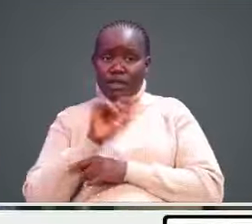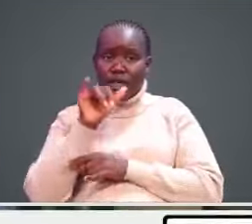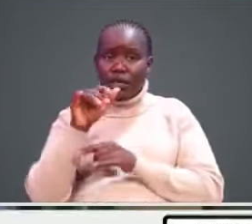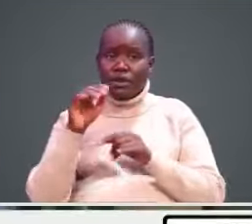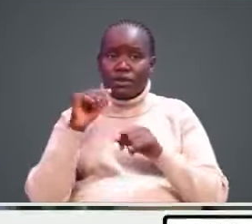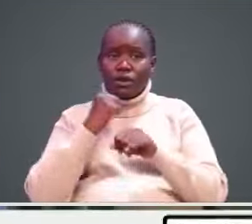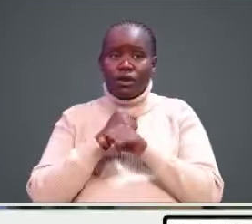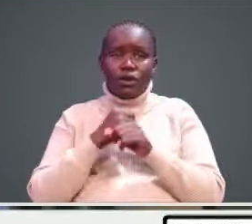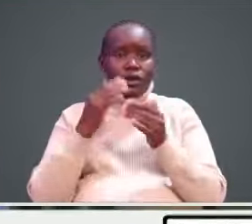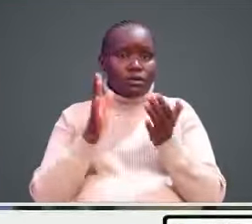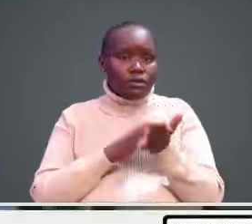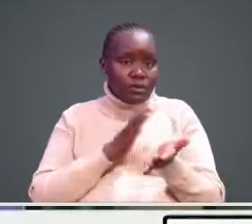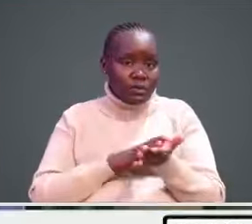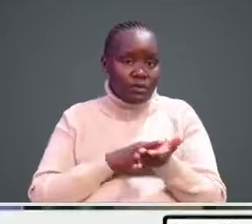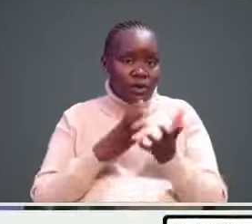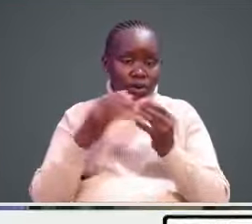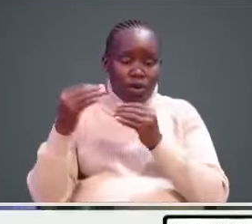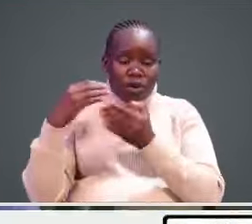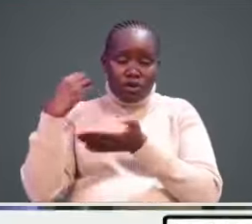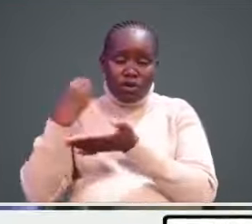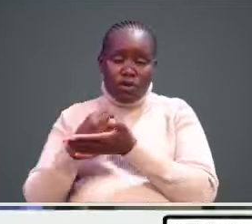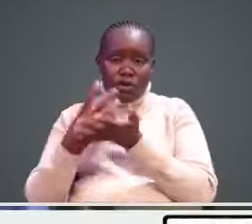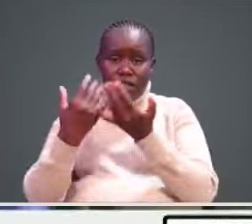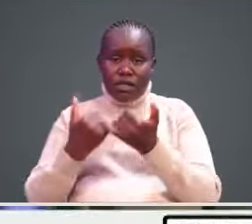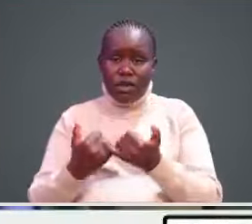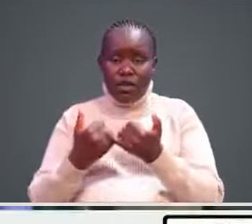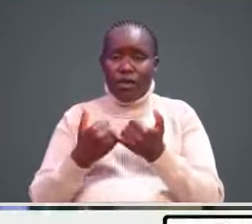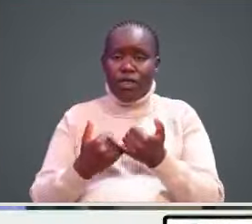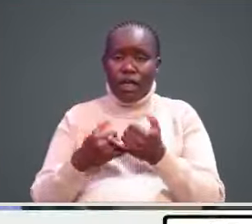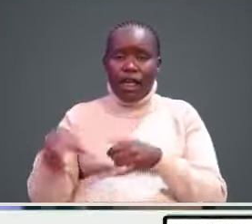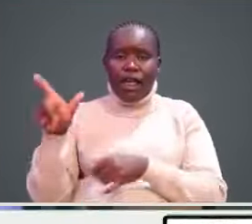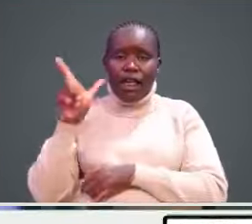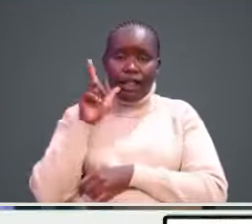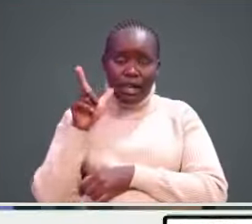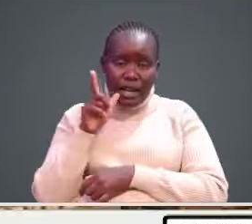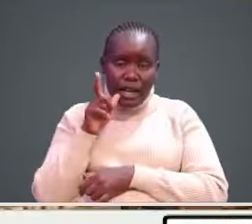Immediately, I go into office, the Premier League now, we will allow it to run independently.